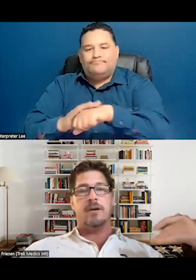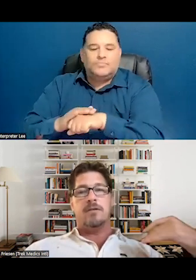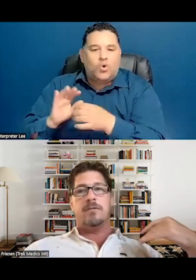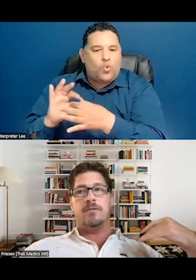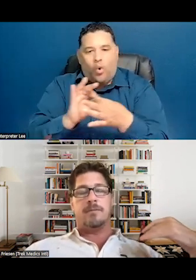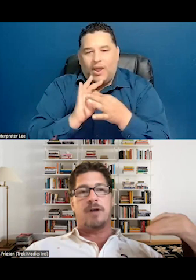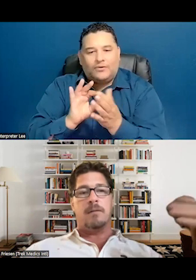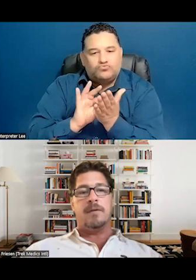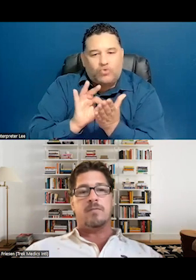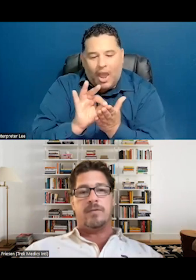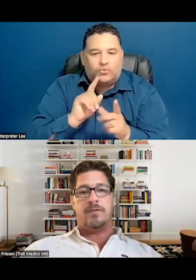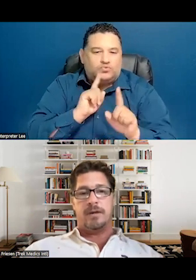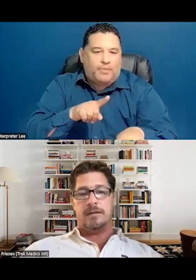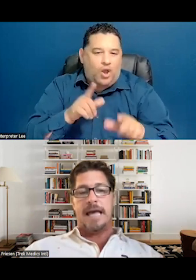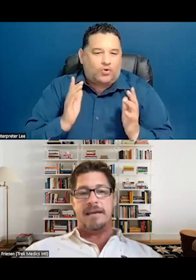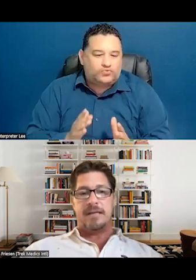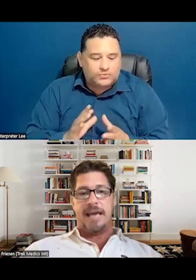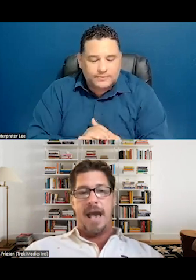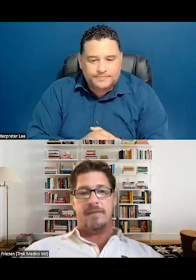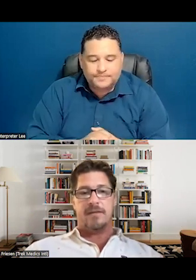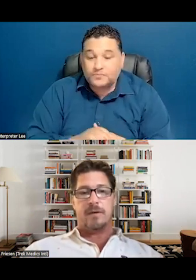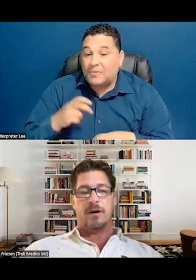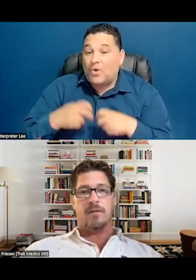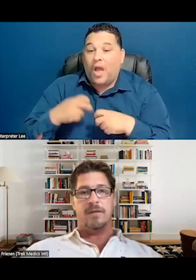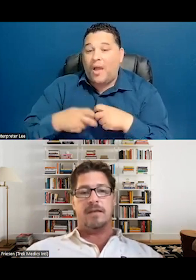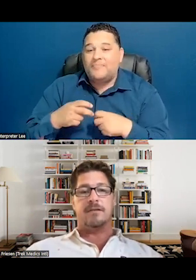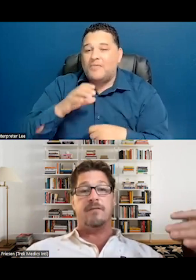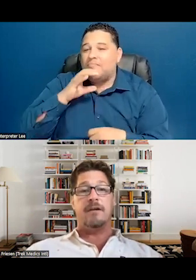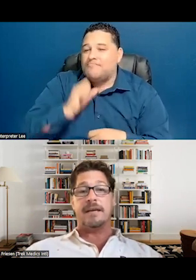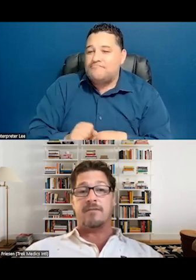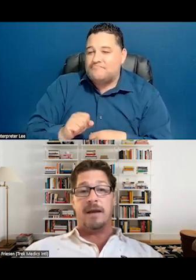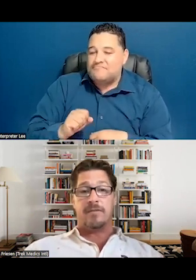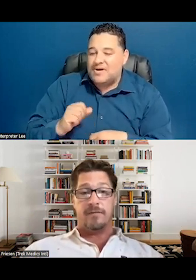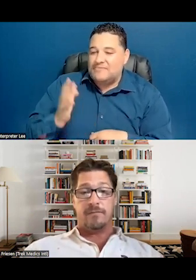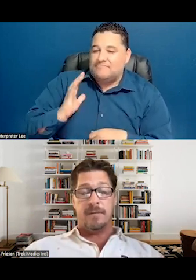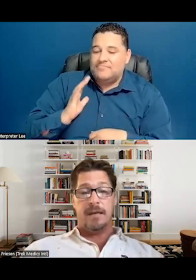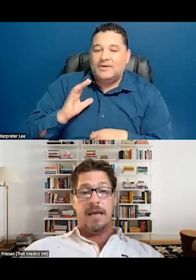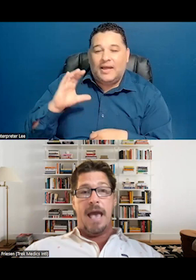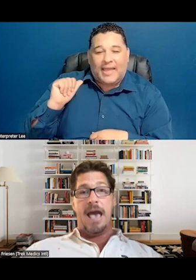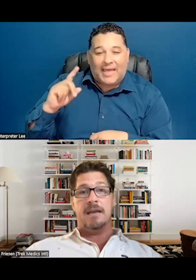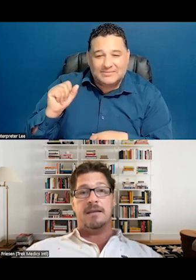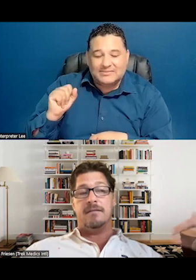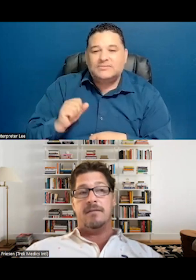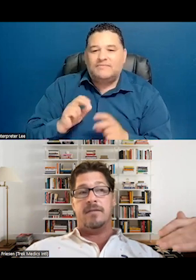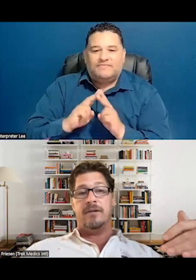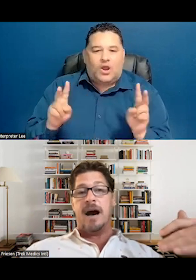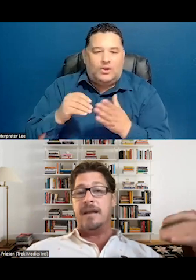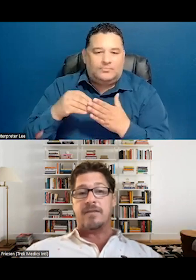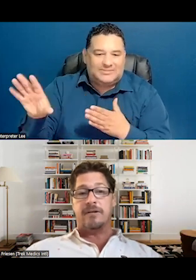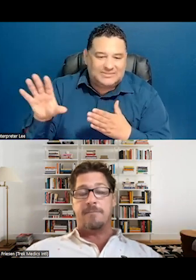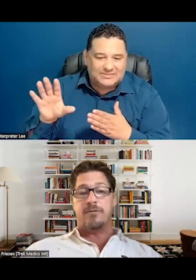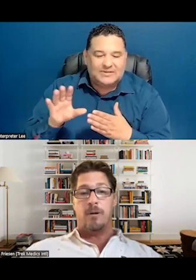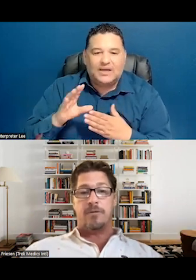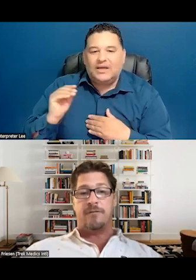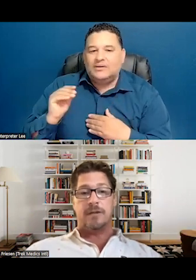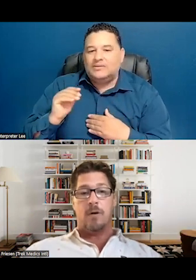responders. The problem is with the legacy CADs, as we call them, is that they're very expensive and they're not